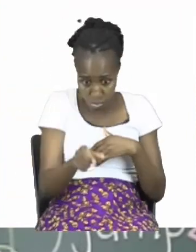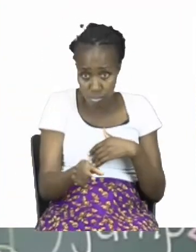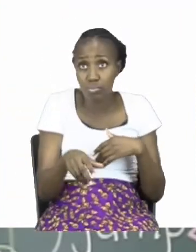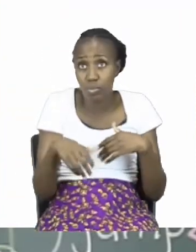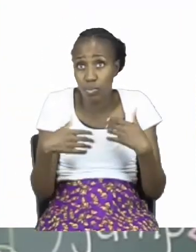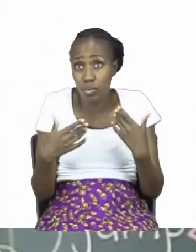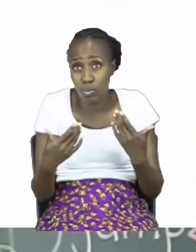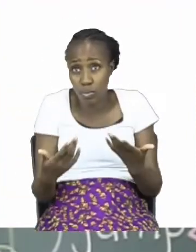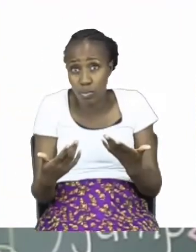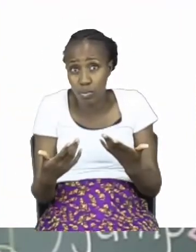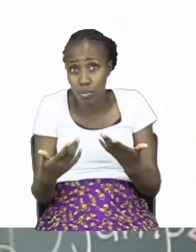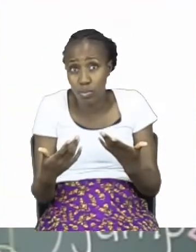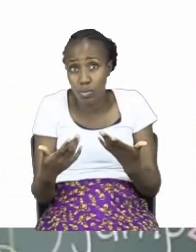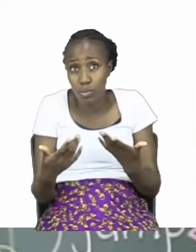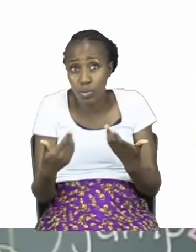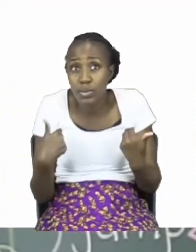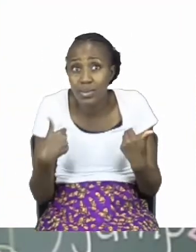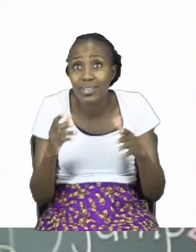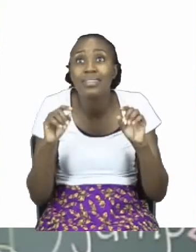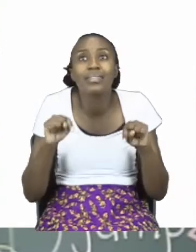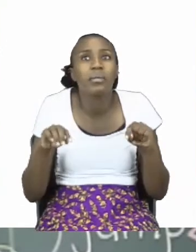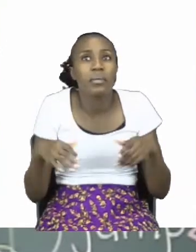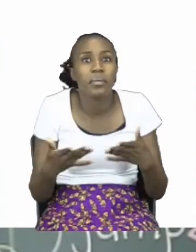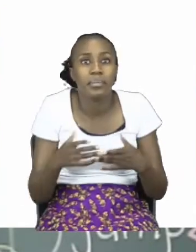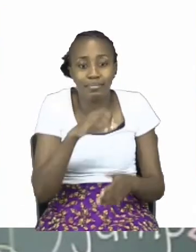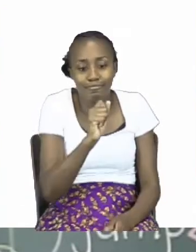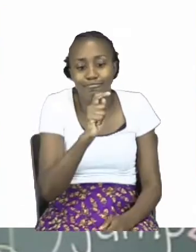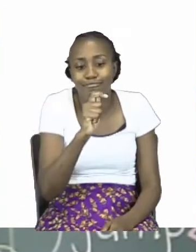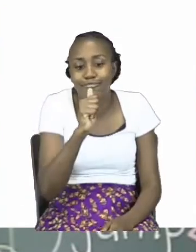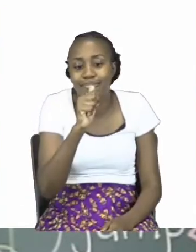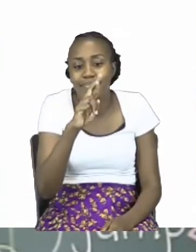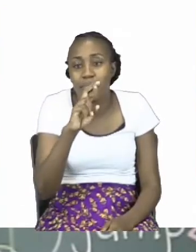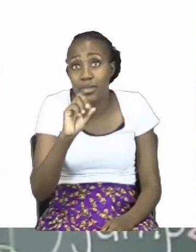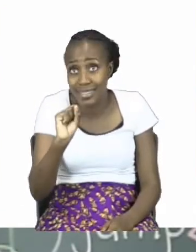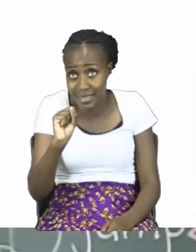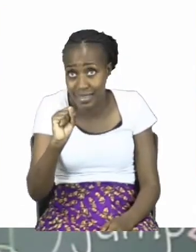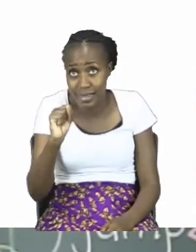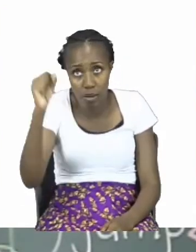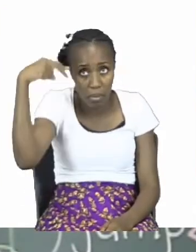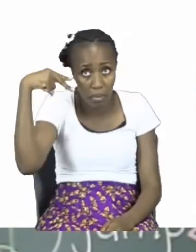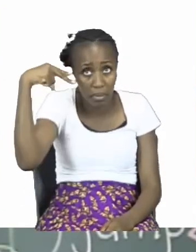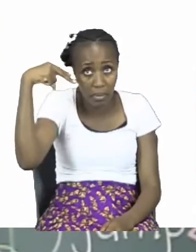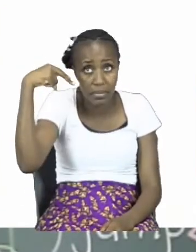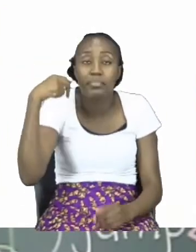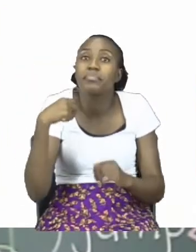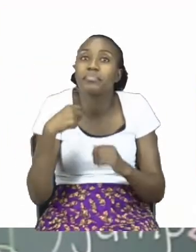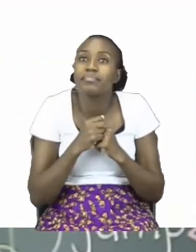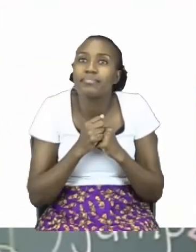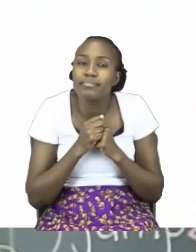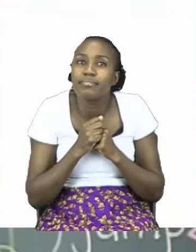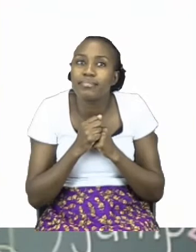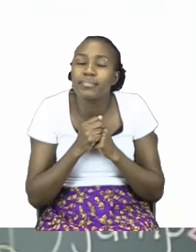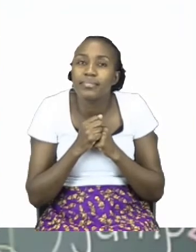down. Today we're going to start with stars together, looking for the letter S. Now, I'm going to try and